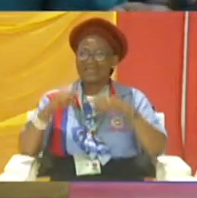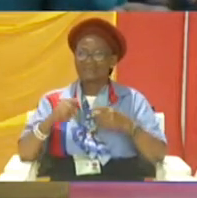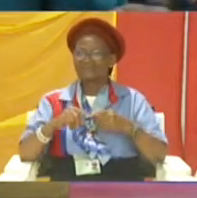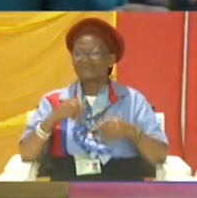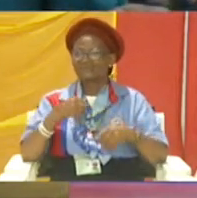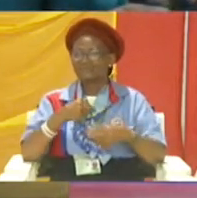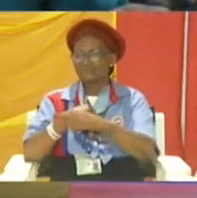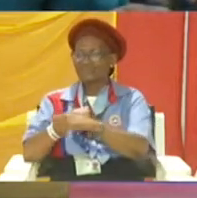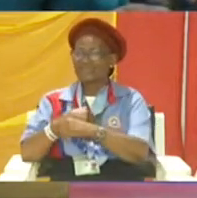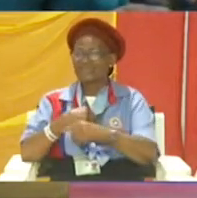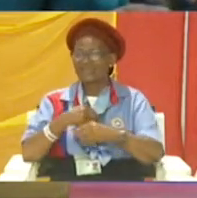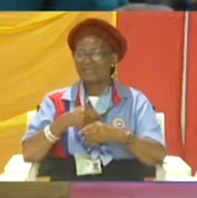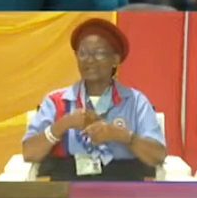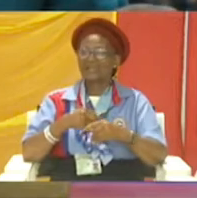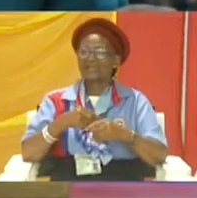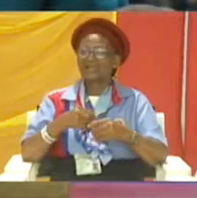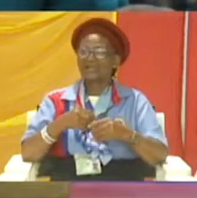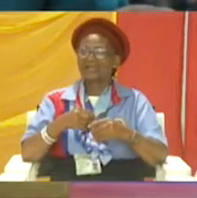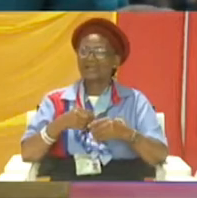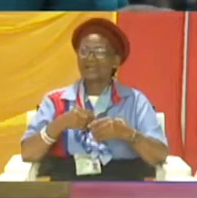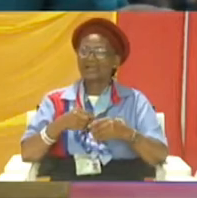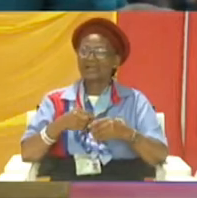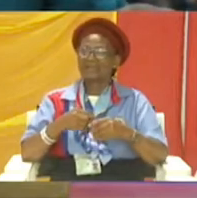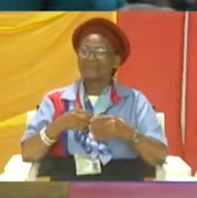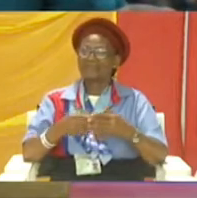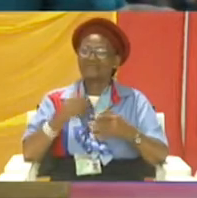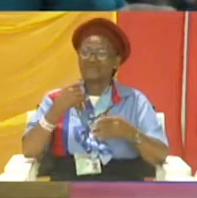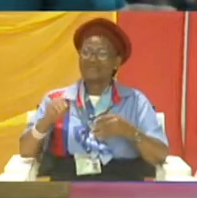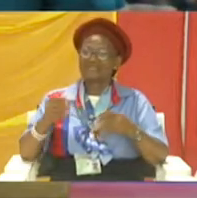me before the service. I said,